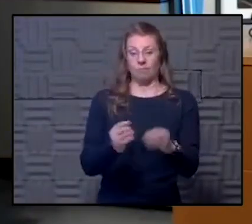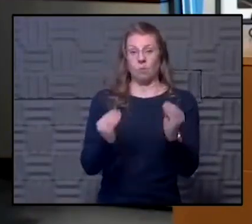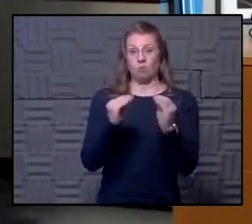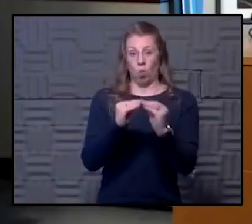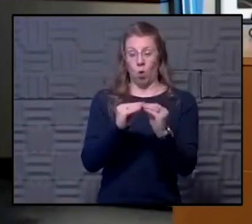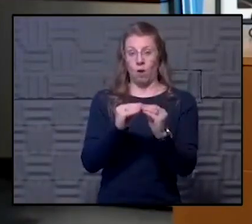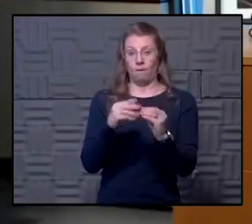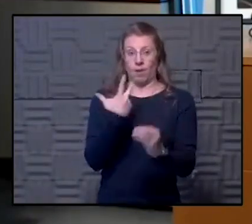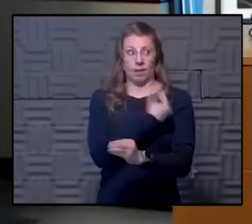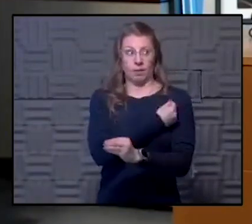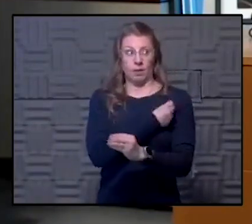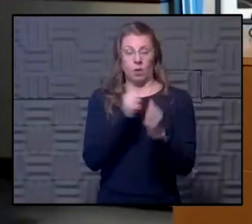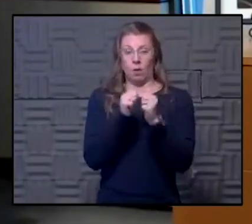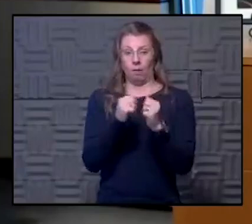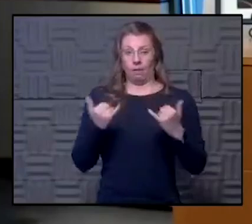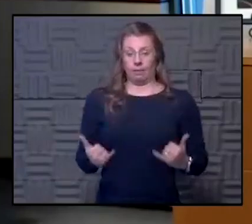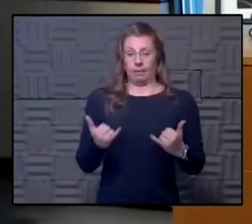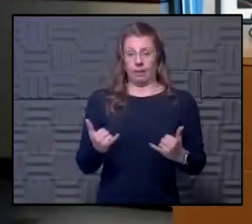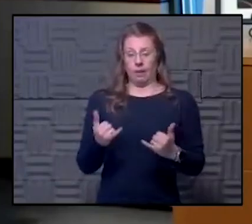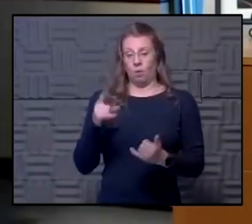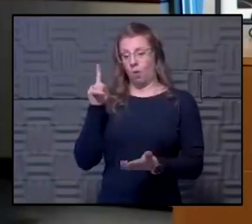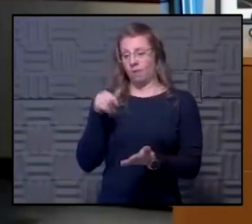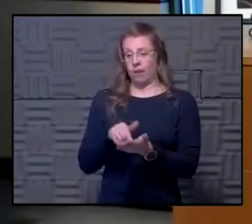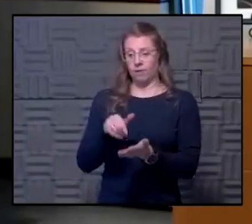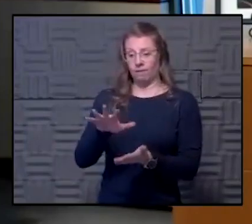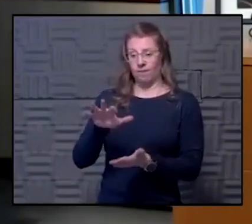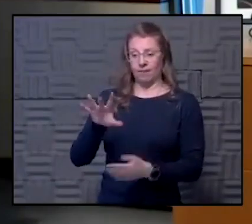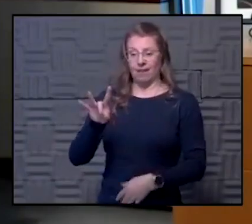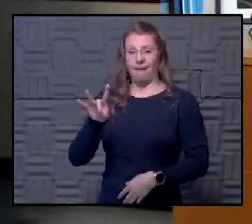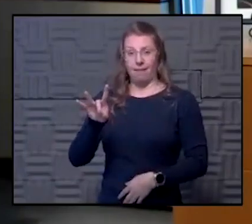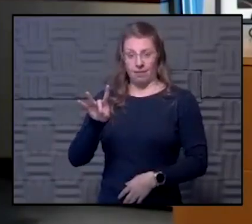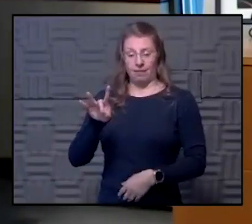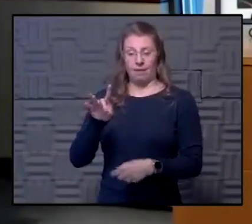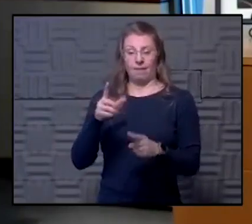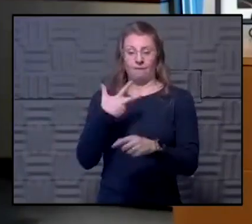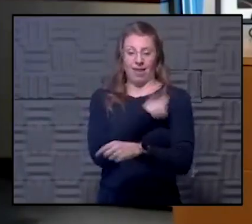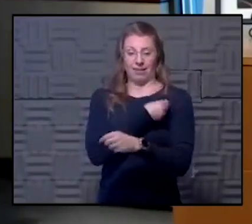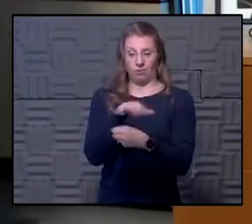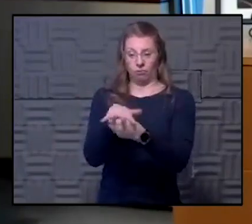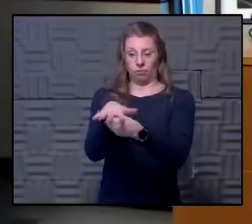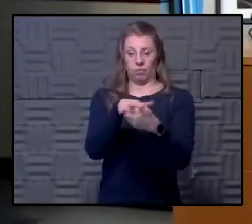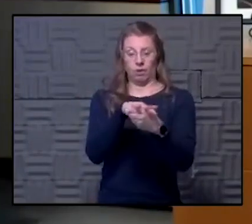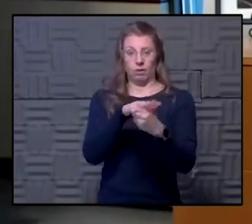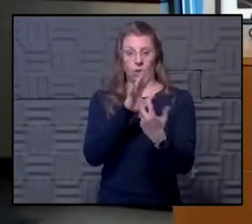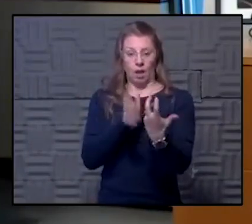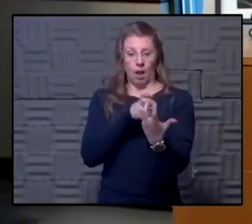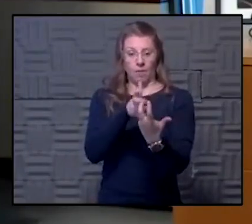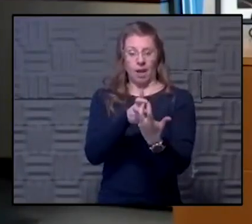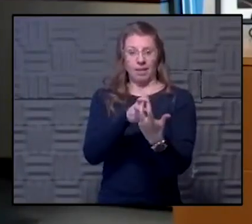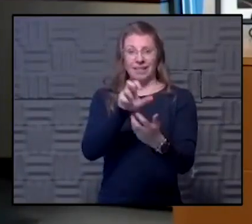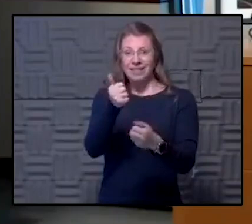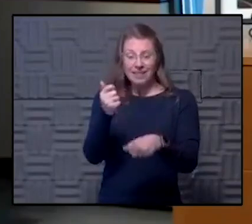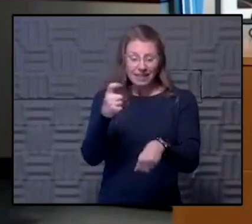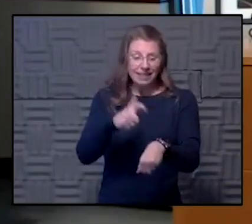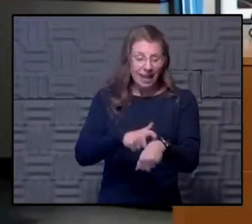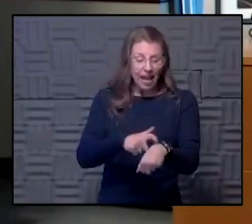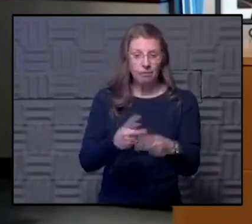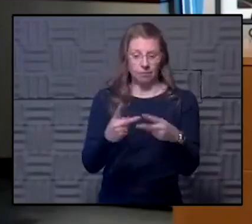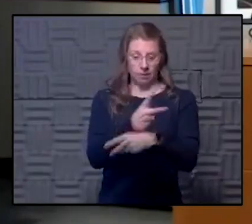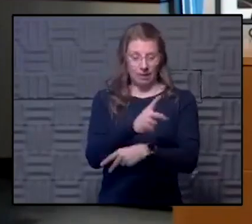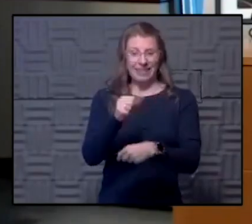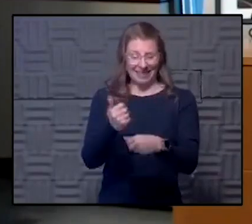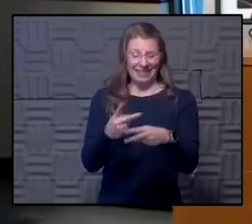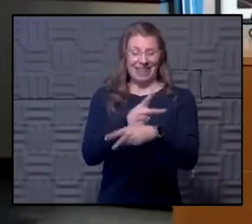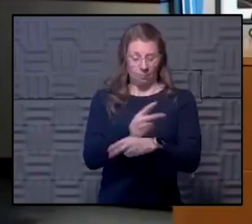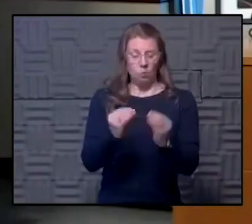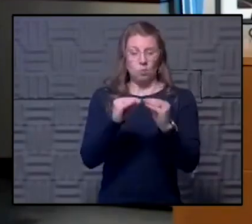with our existing 1,058 vaccination sites, we could accommodate 10 times the amount of vaccine coming in. But as per